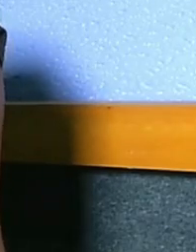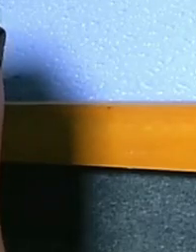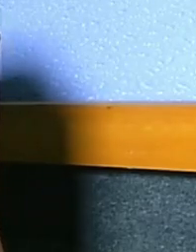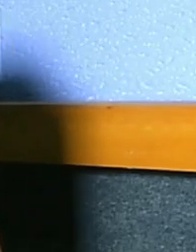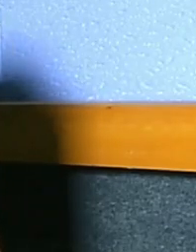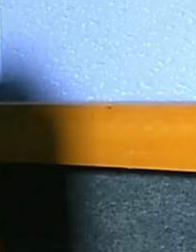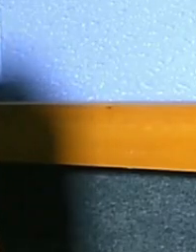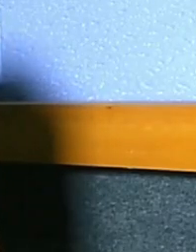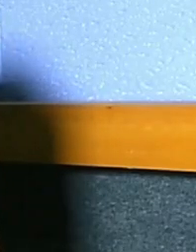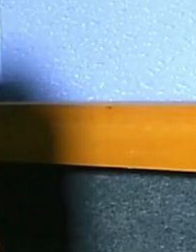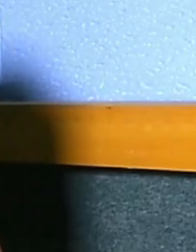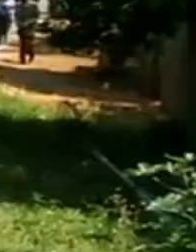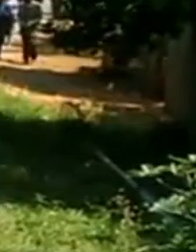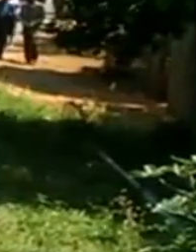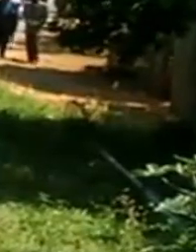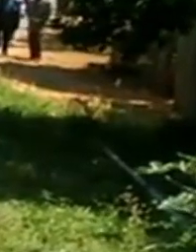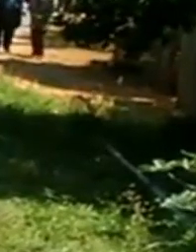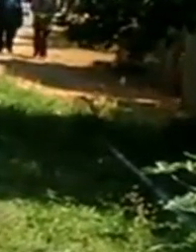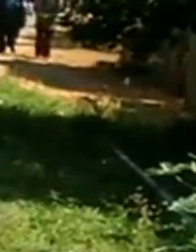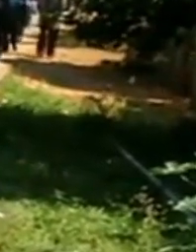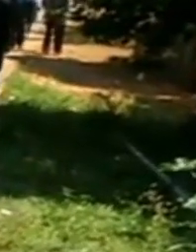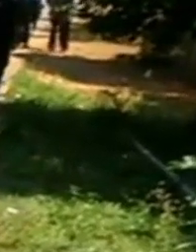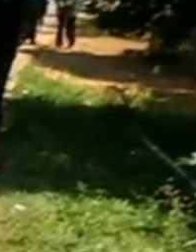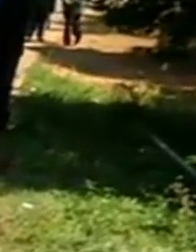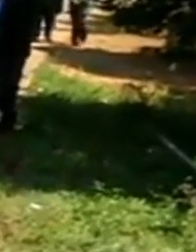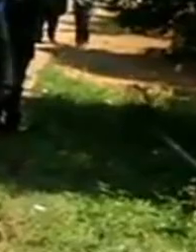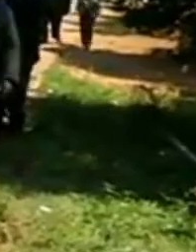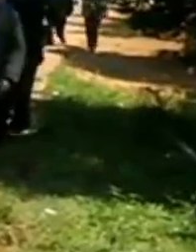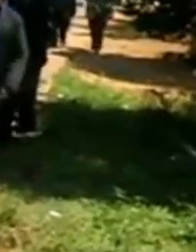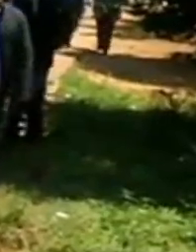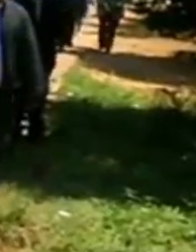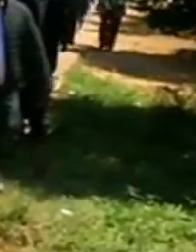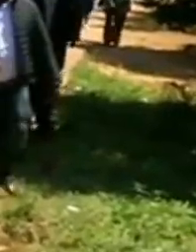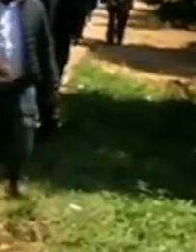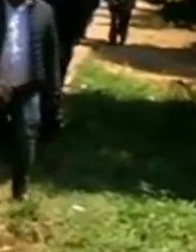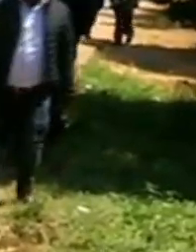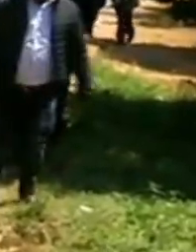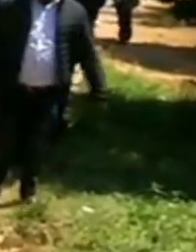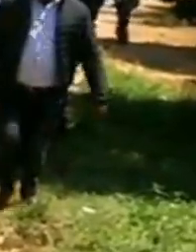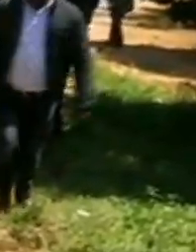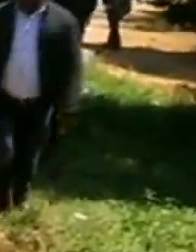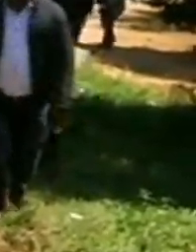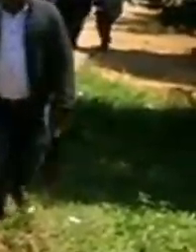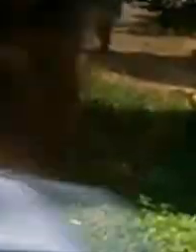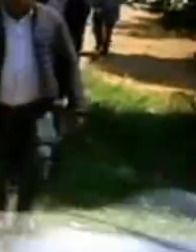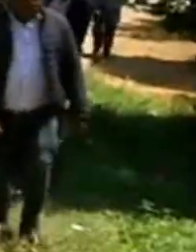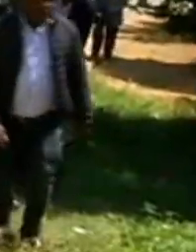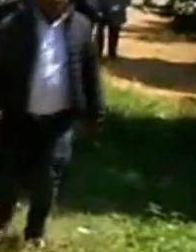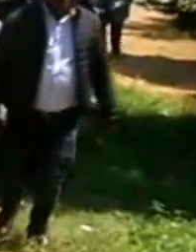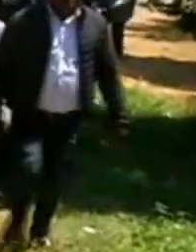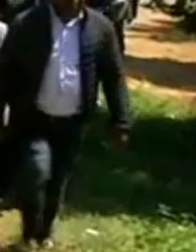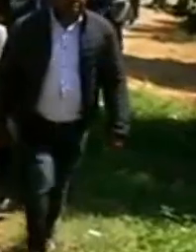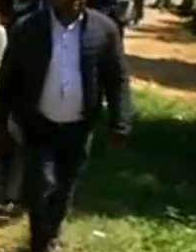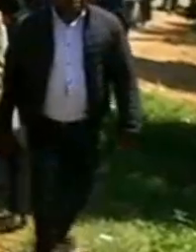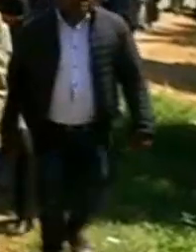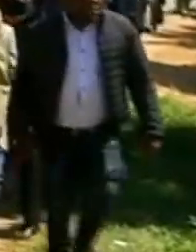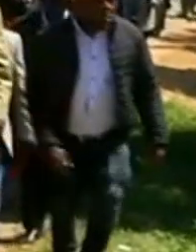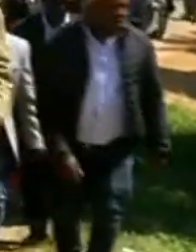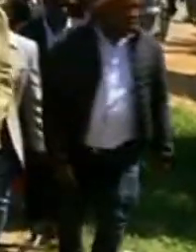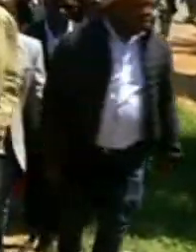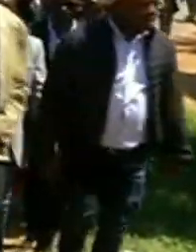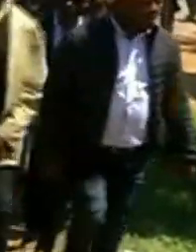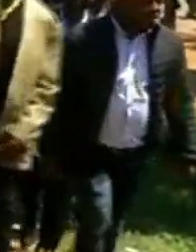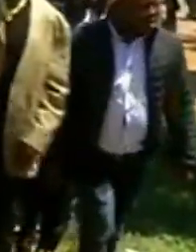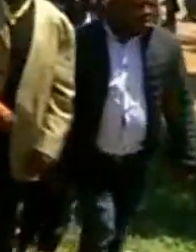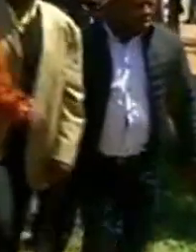take matters to court herself, but as her foster parents, they approached the High Court in Pretoria and they wanted